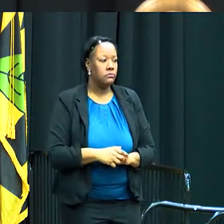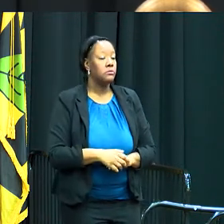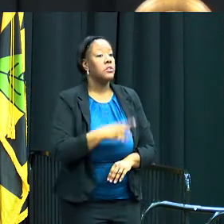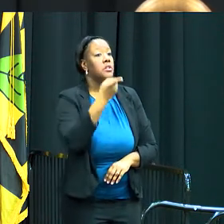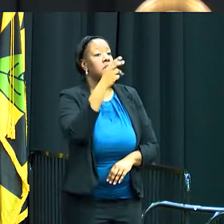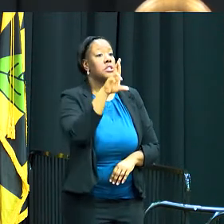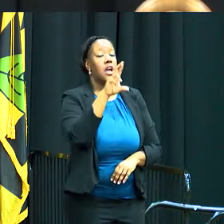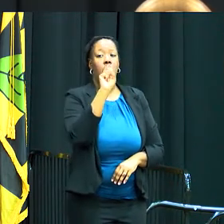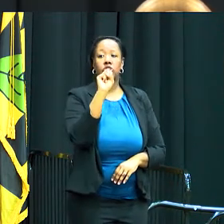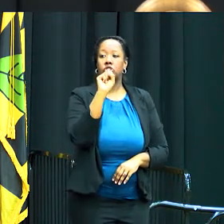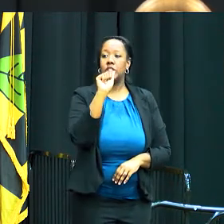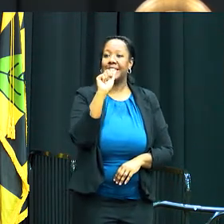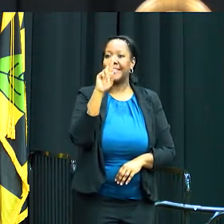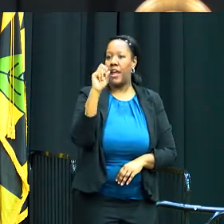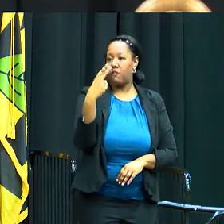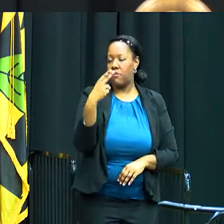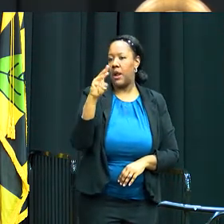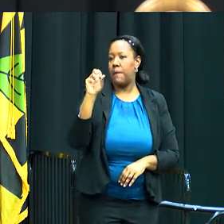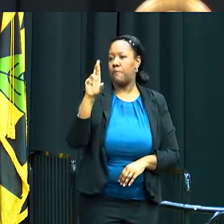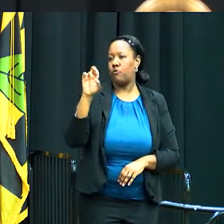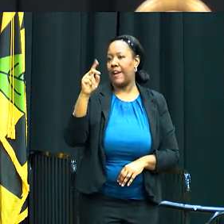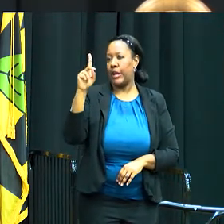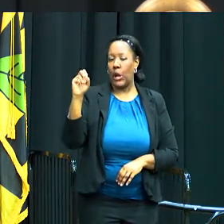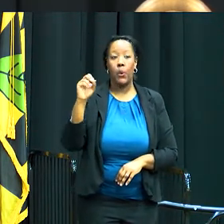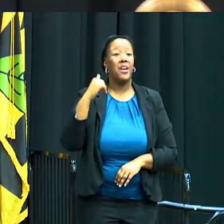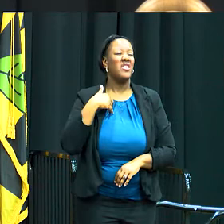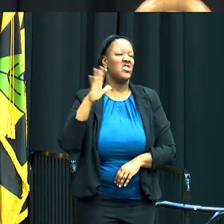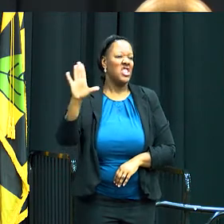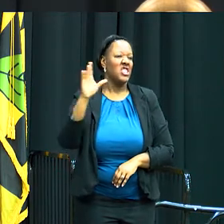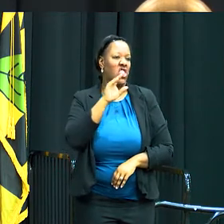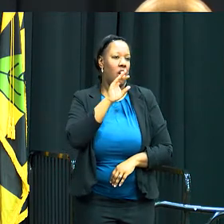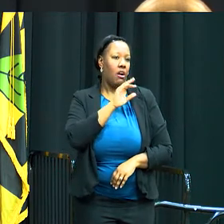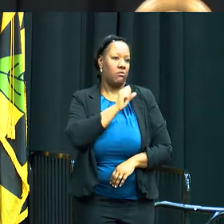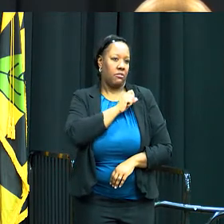Dr. Sarah Marenko, our Faculty Senate President.